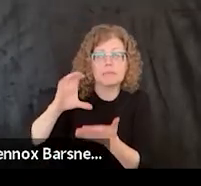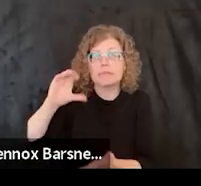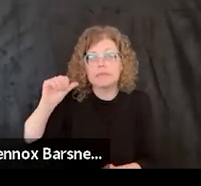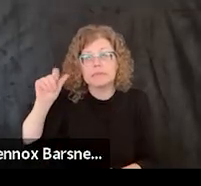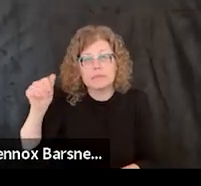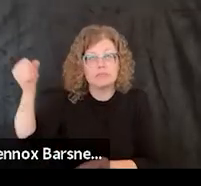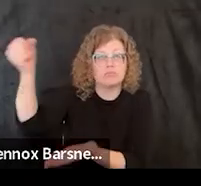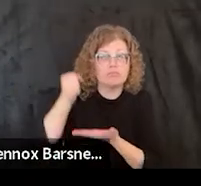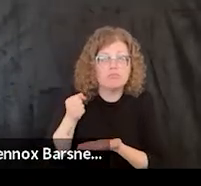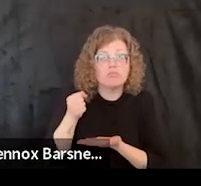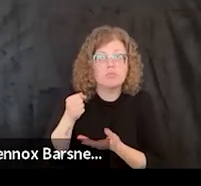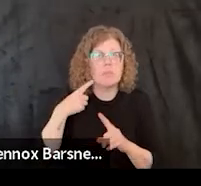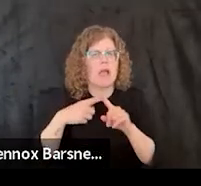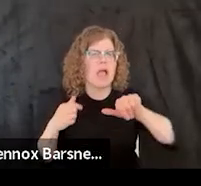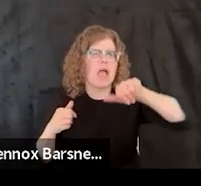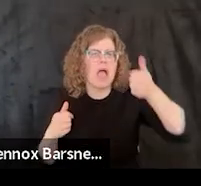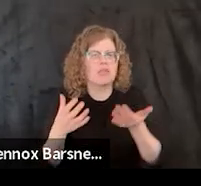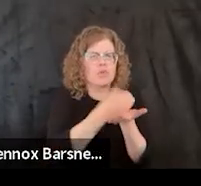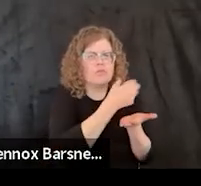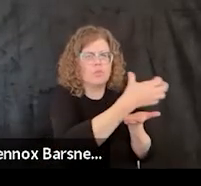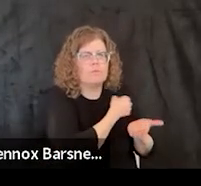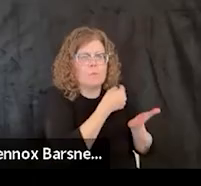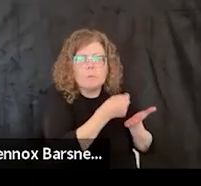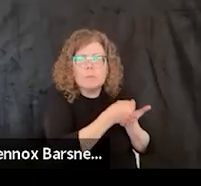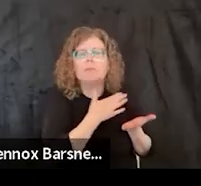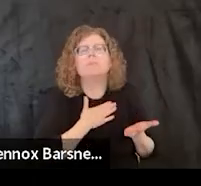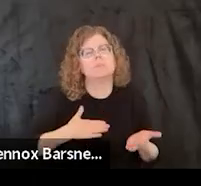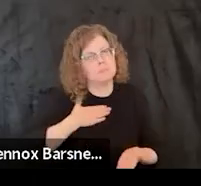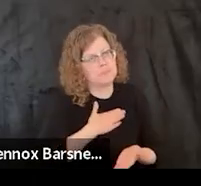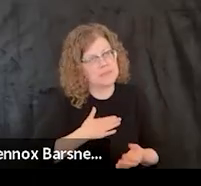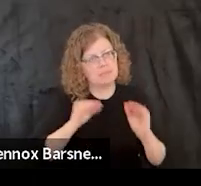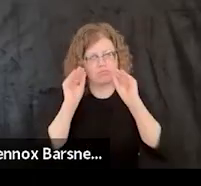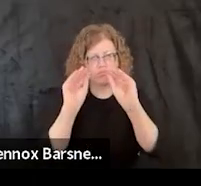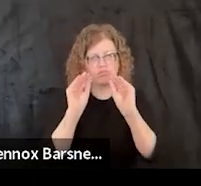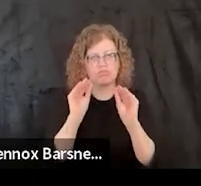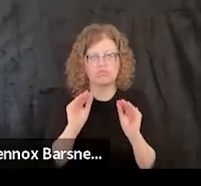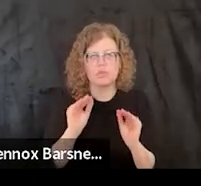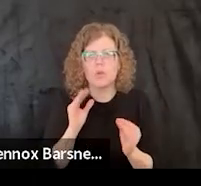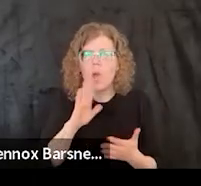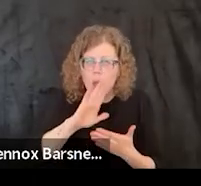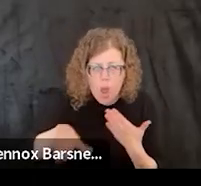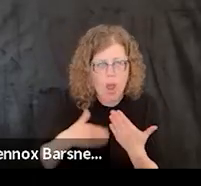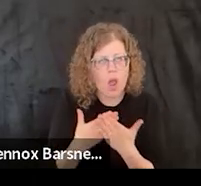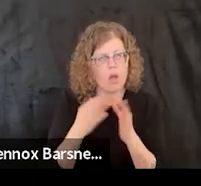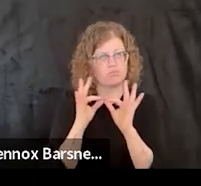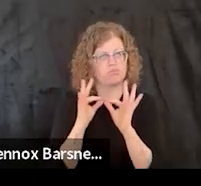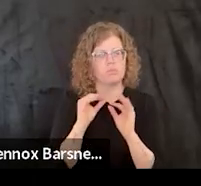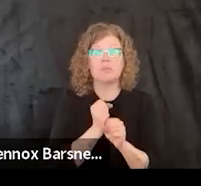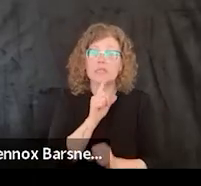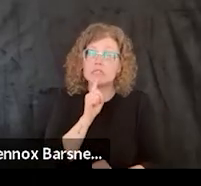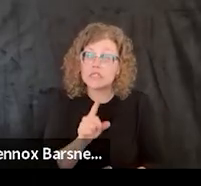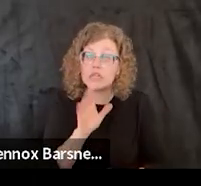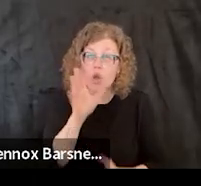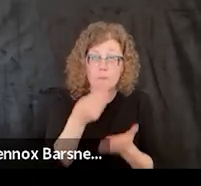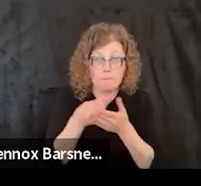Be sure to account for the entire scope of the project that you are applying for, and make sure your budget tells the same story as your grant